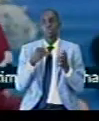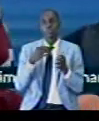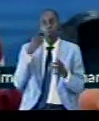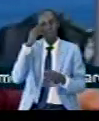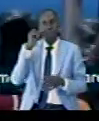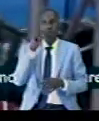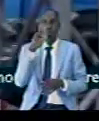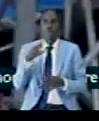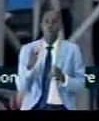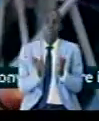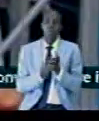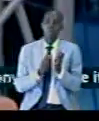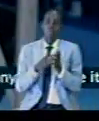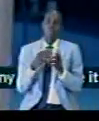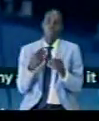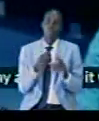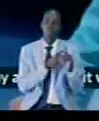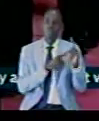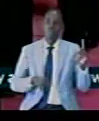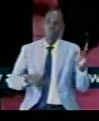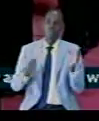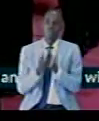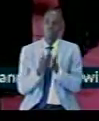hands together for Jesus.